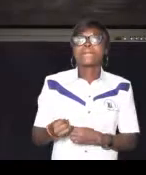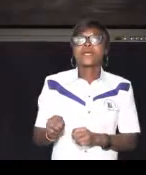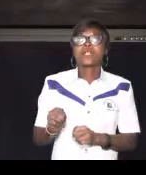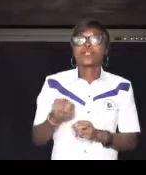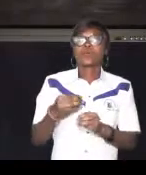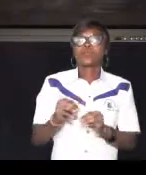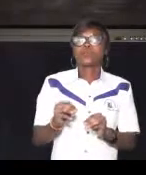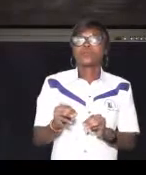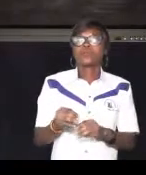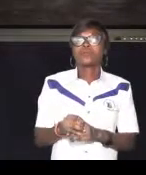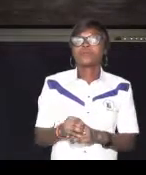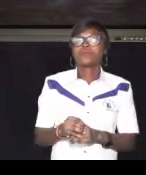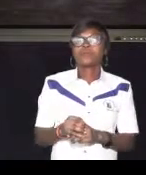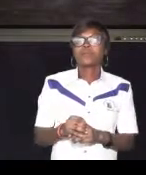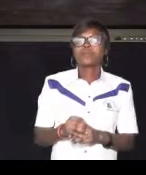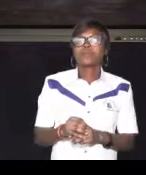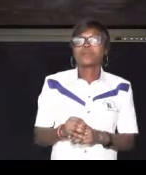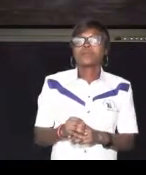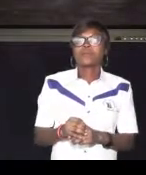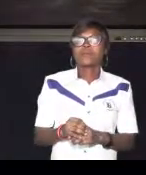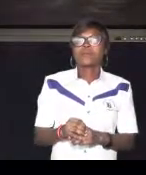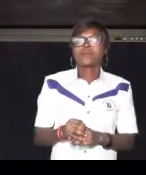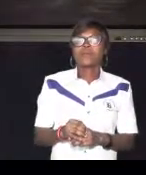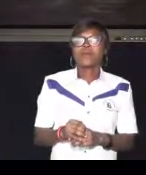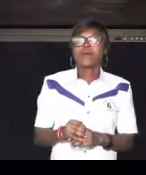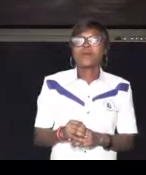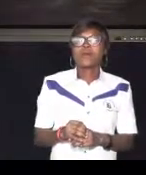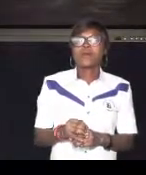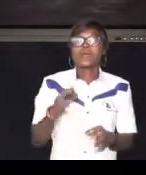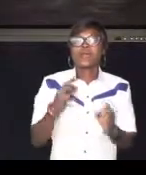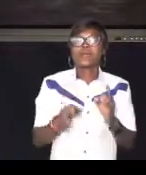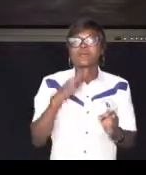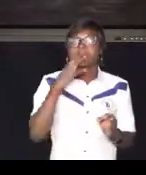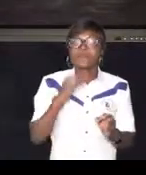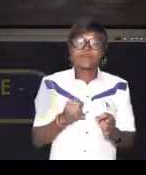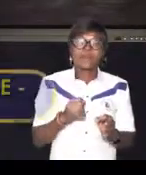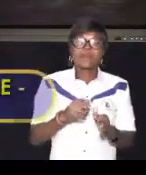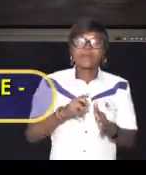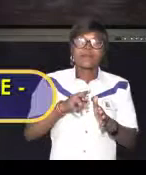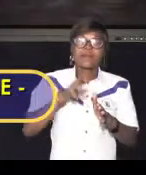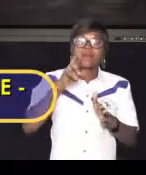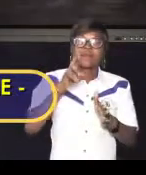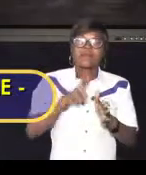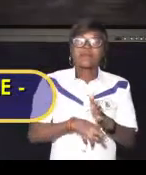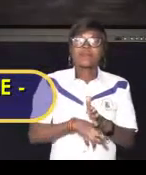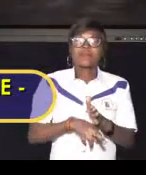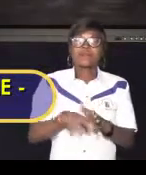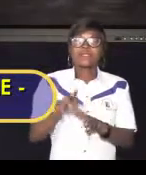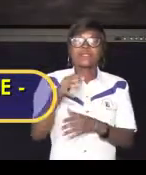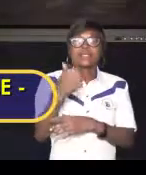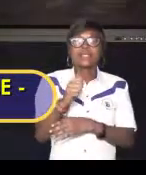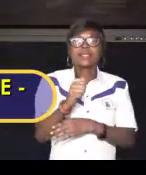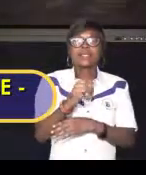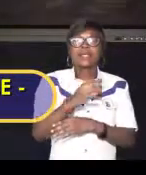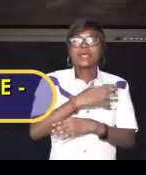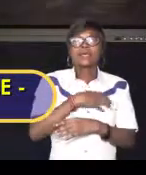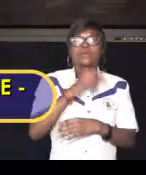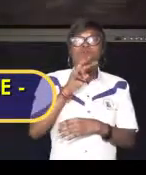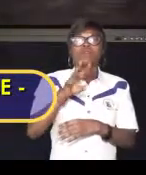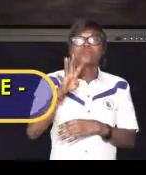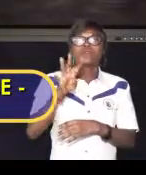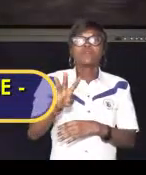the smaller, the shorter and the smarter way. So if I reduce 10 and 24 by